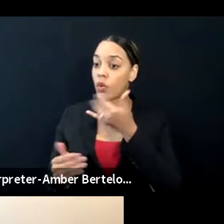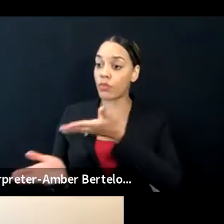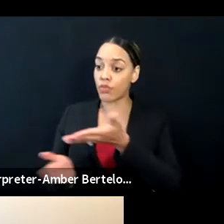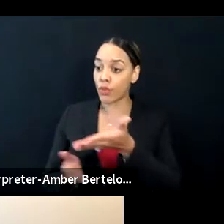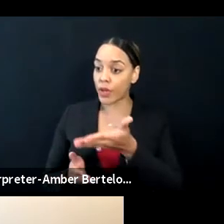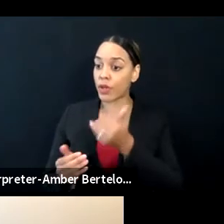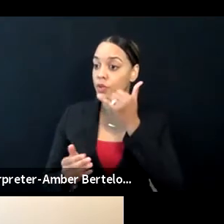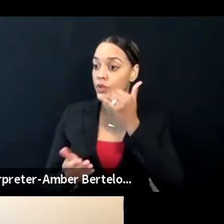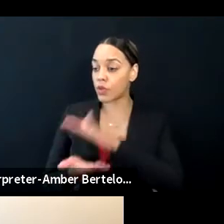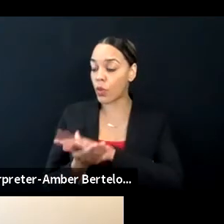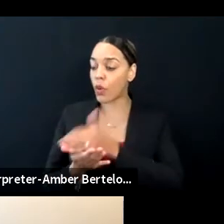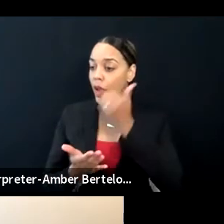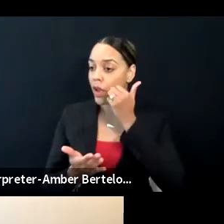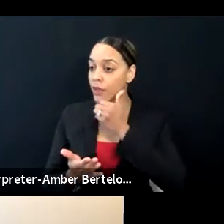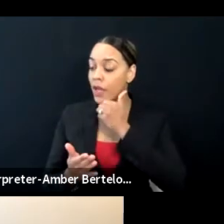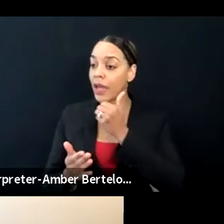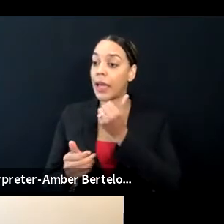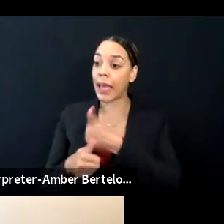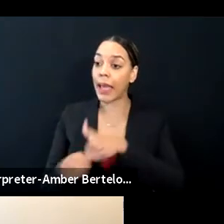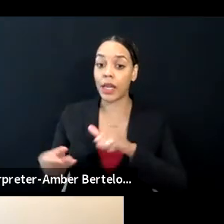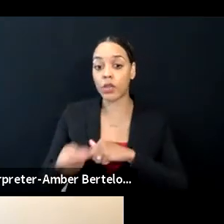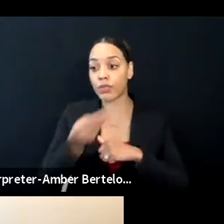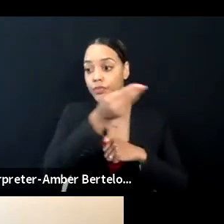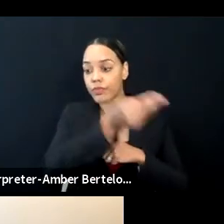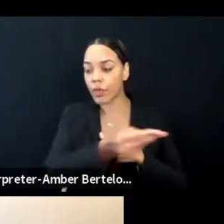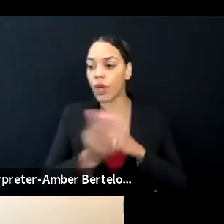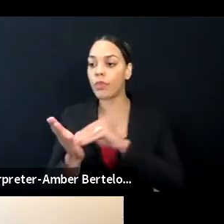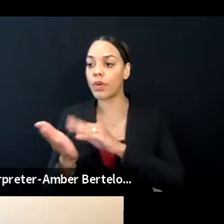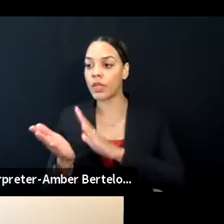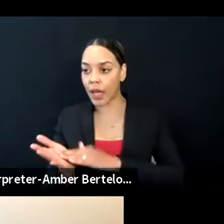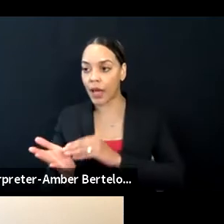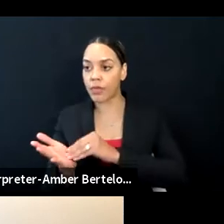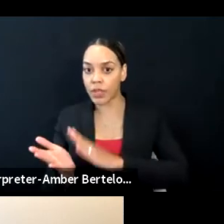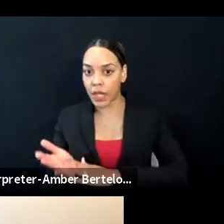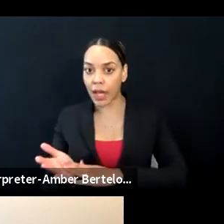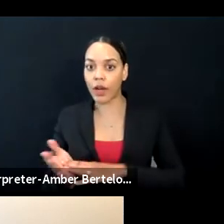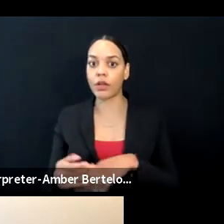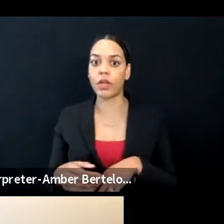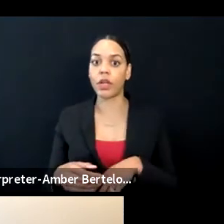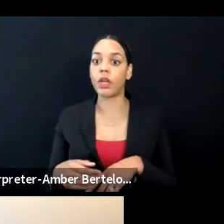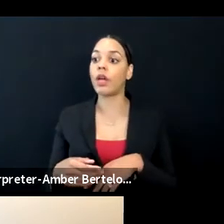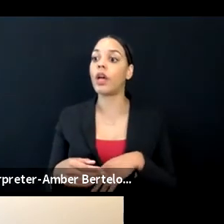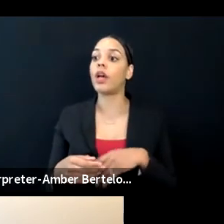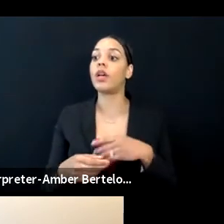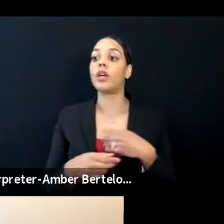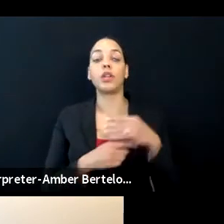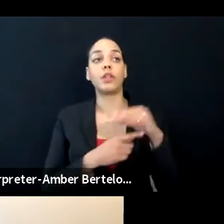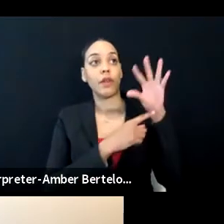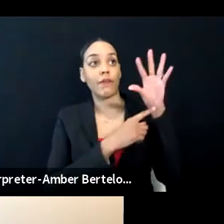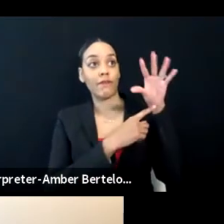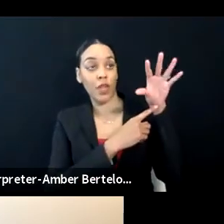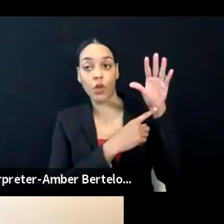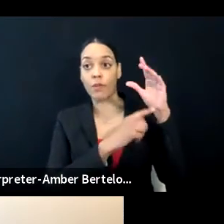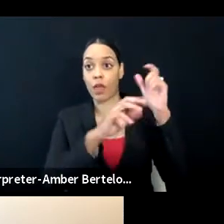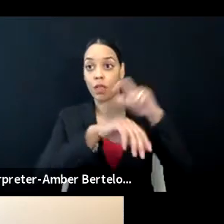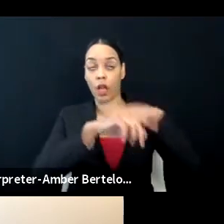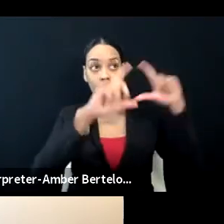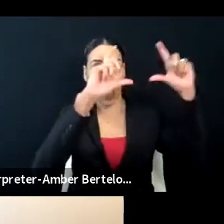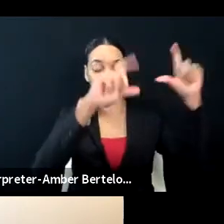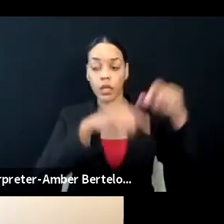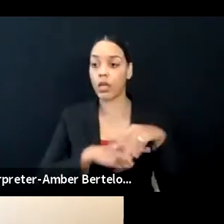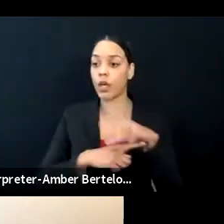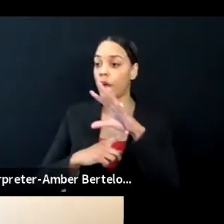she turns in and to film the clock, film her hand and a witness because so much work was